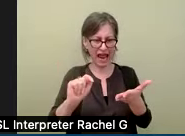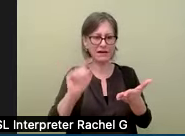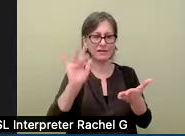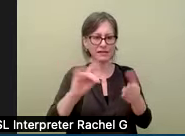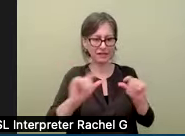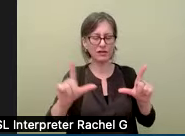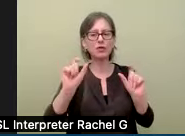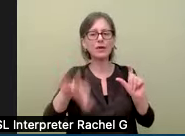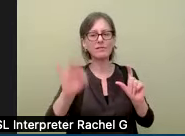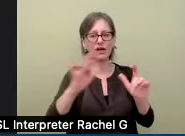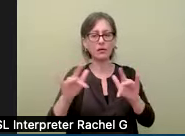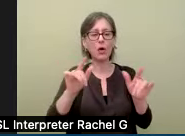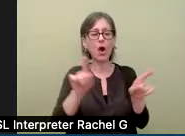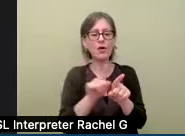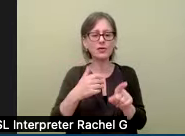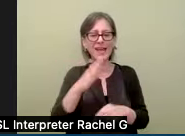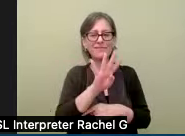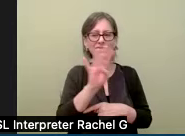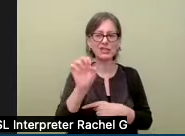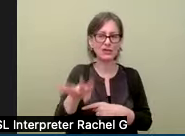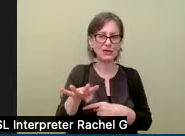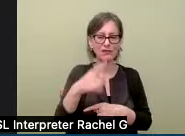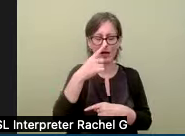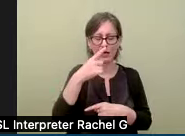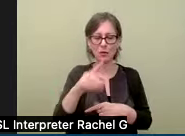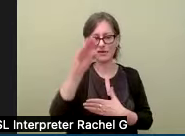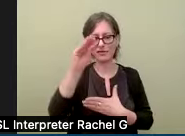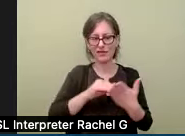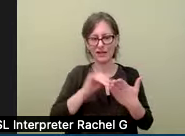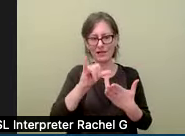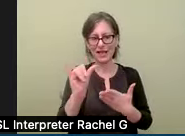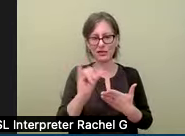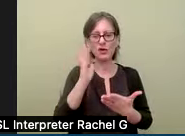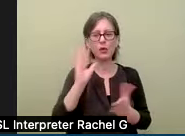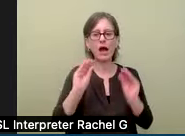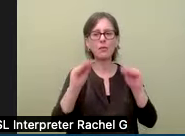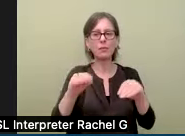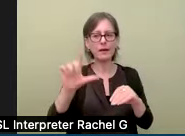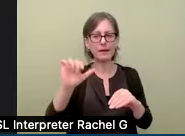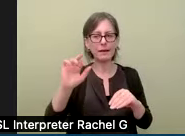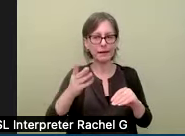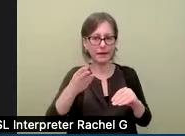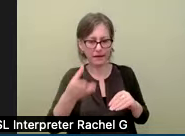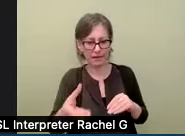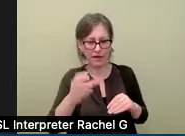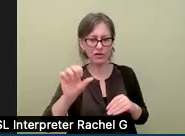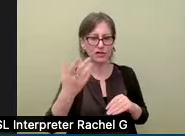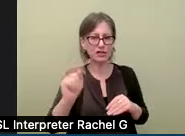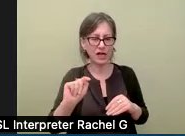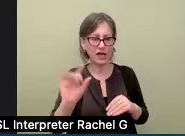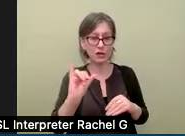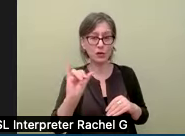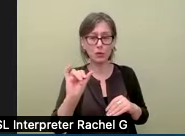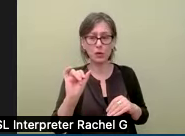we do have a survey, and we'll be asking you to complete that survey. I'll be sharing the link in the chat soon here too. Questions,